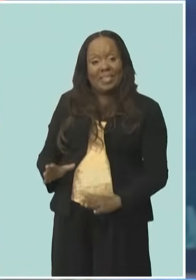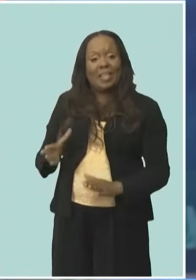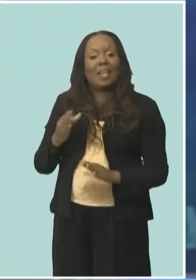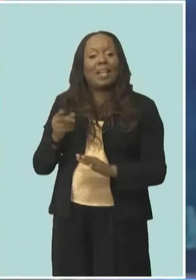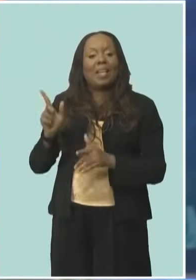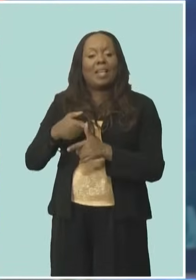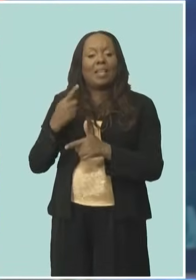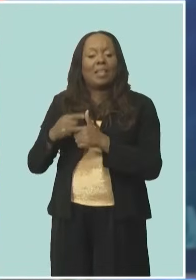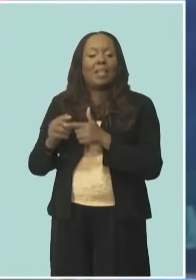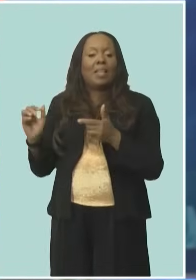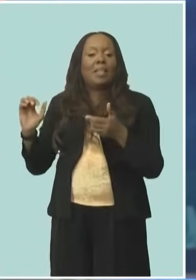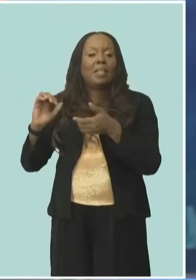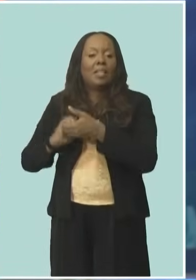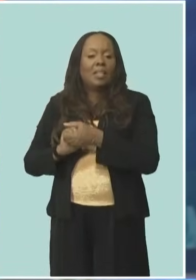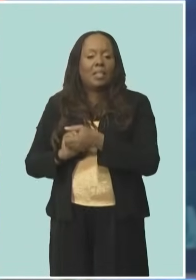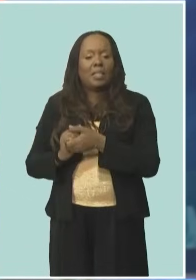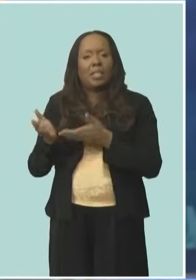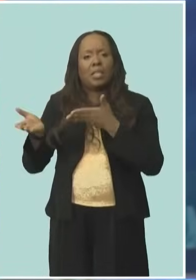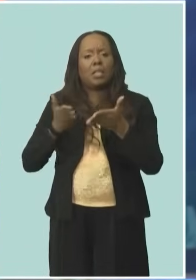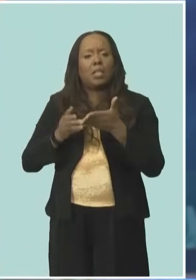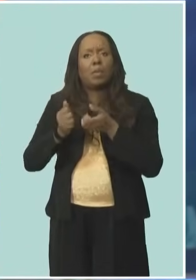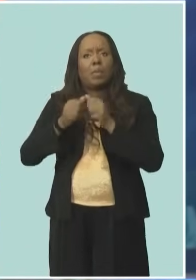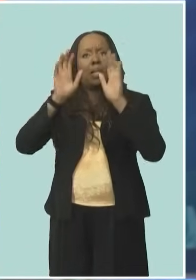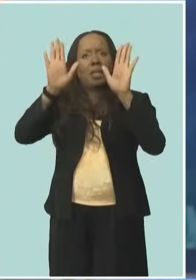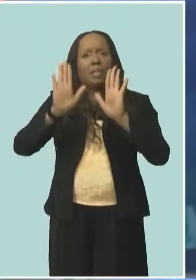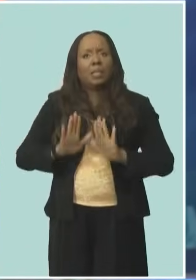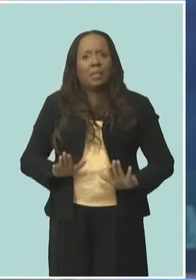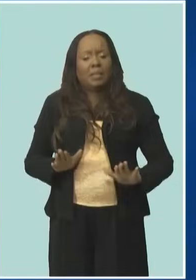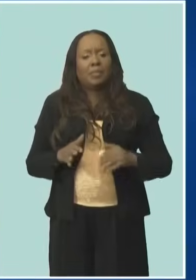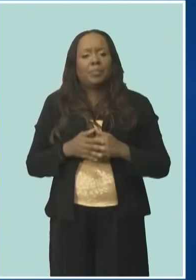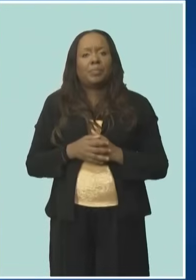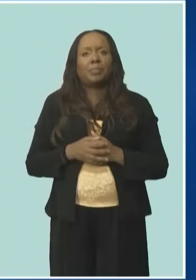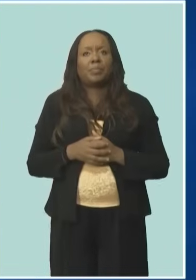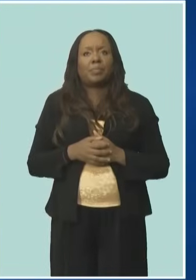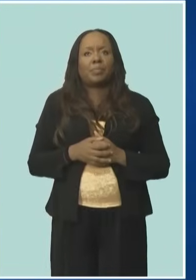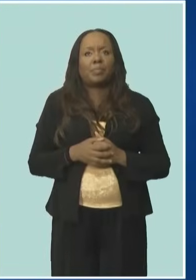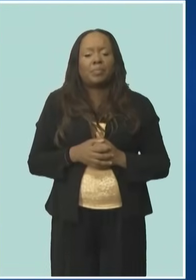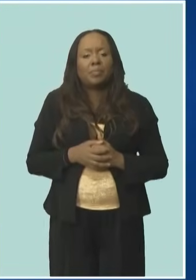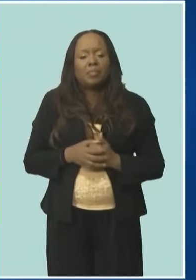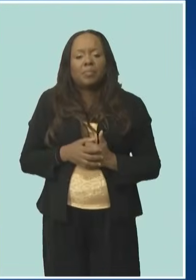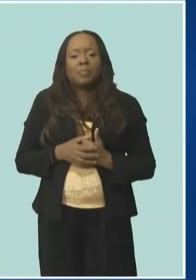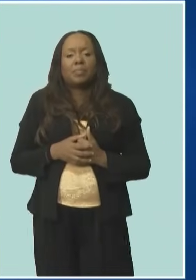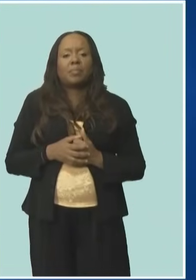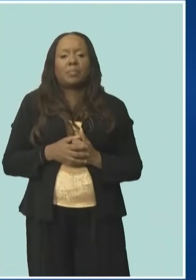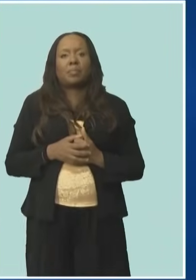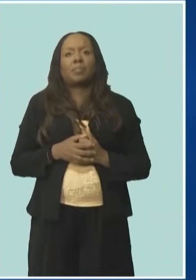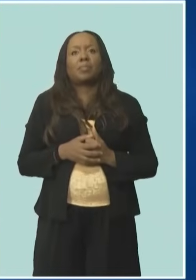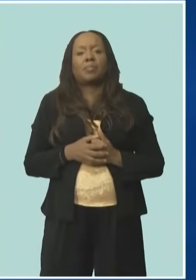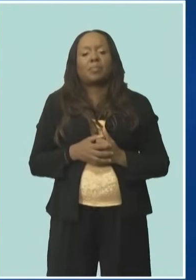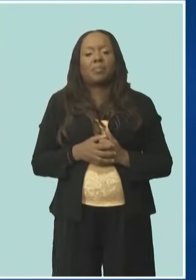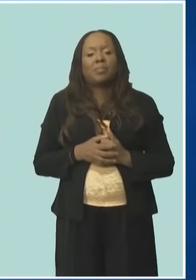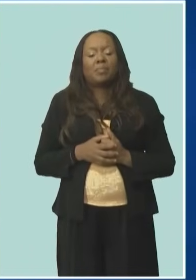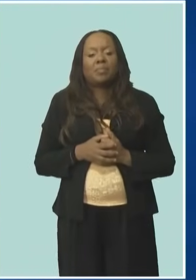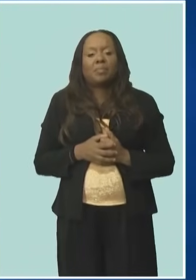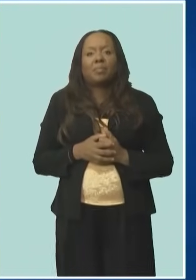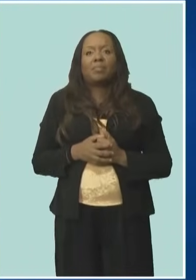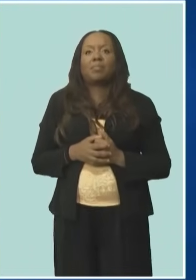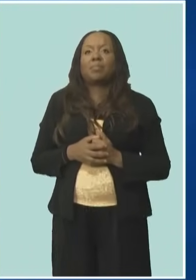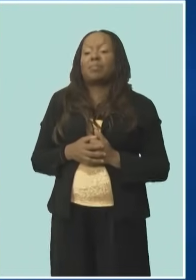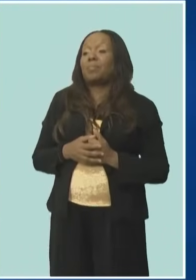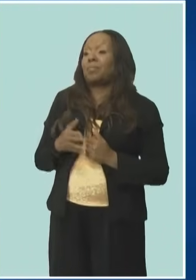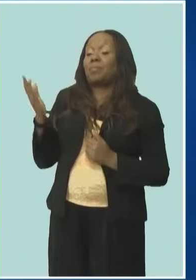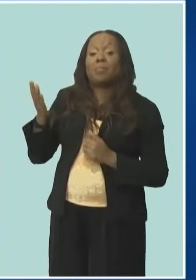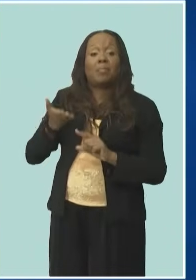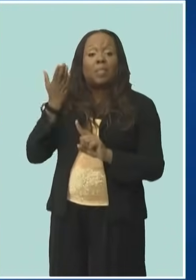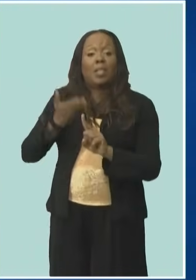Patrick Frost served with distinction. Served as boarding master,